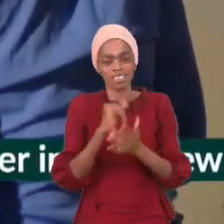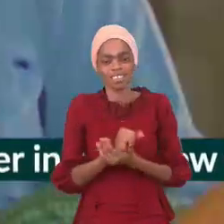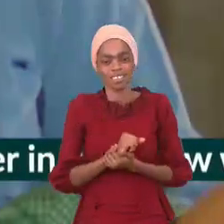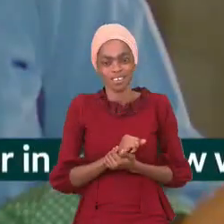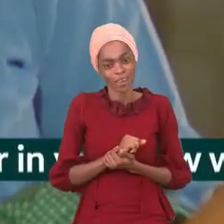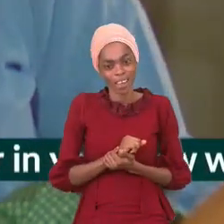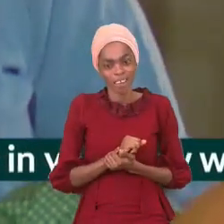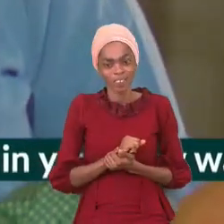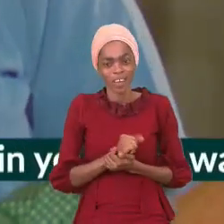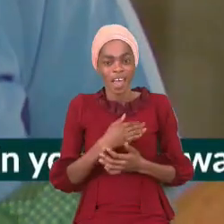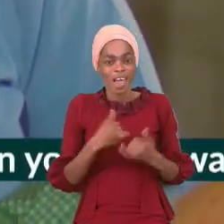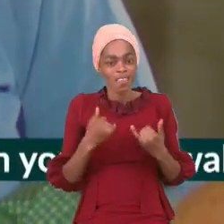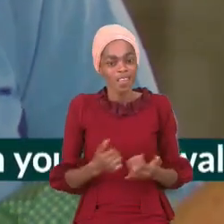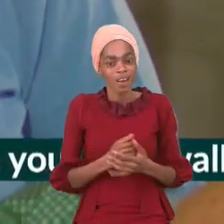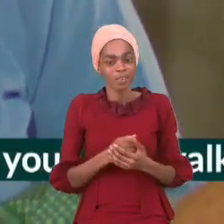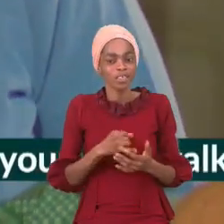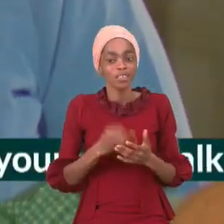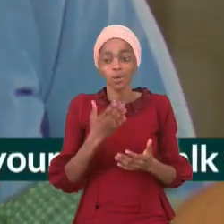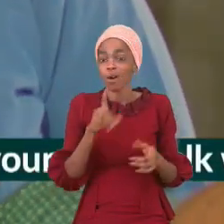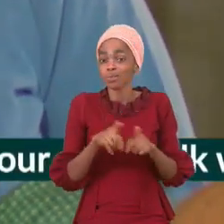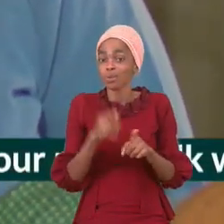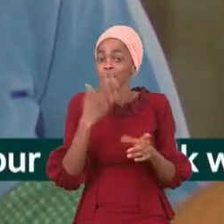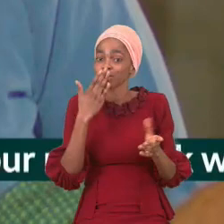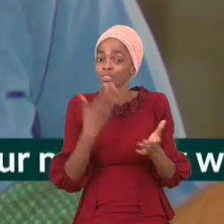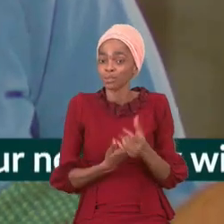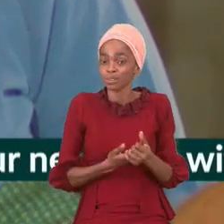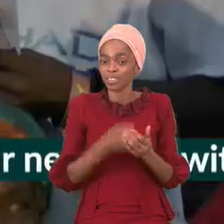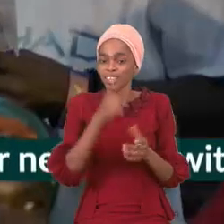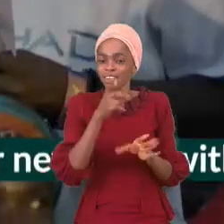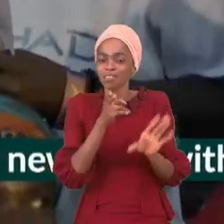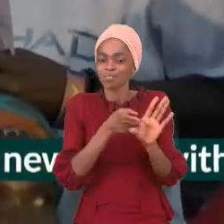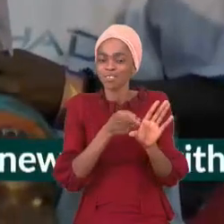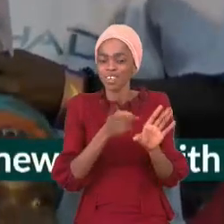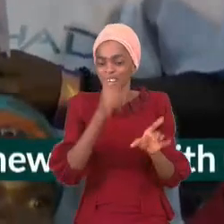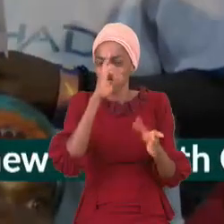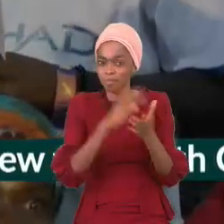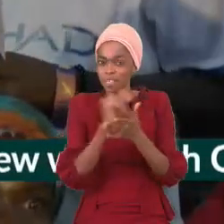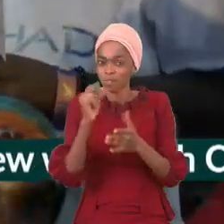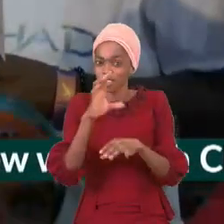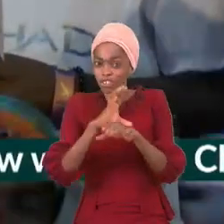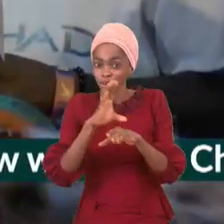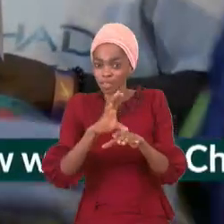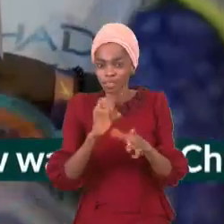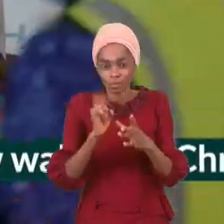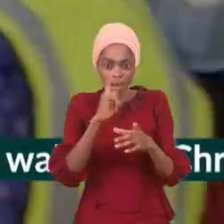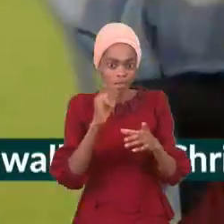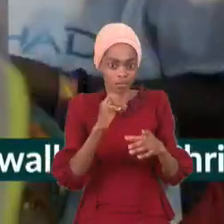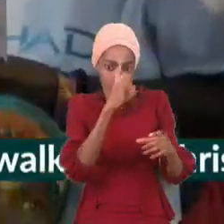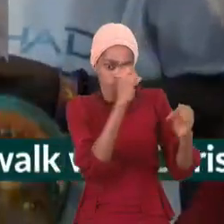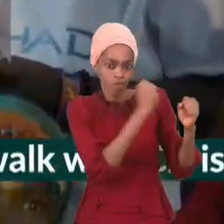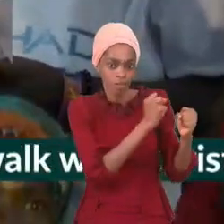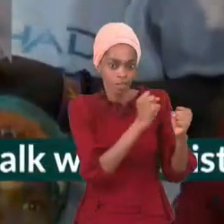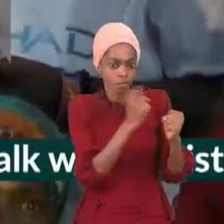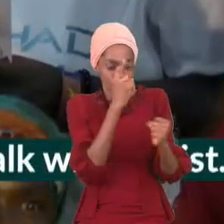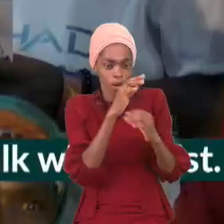And online one will hold that same Sunday, online. It's always a